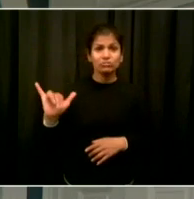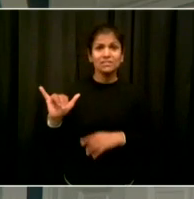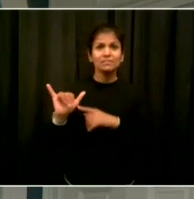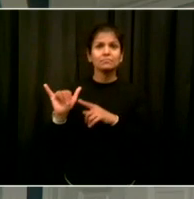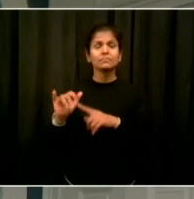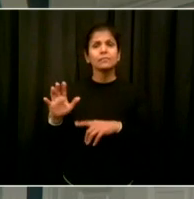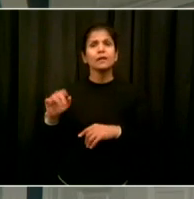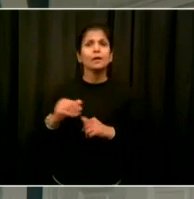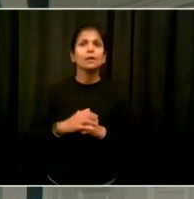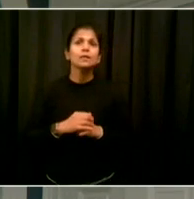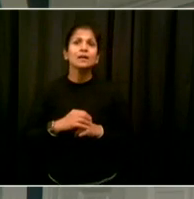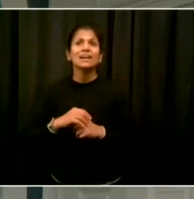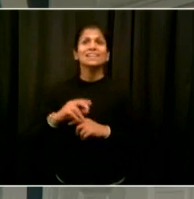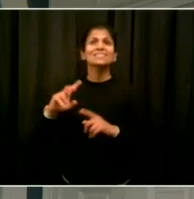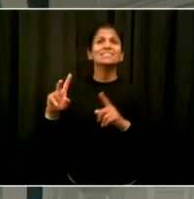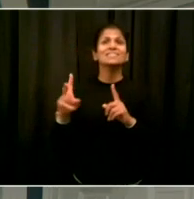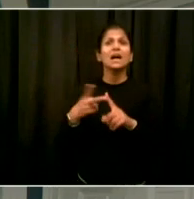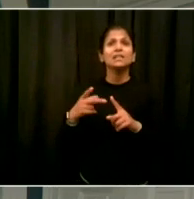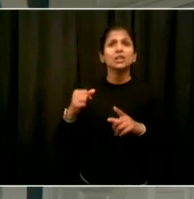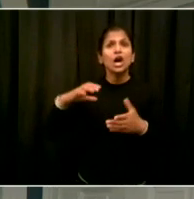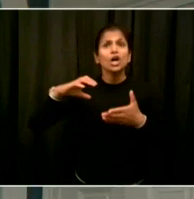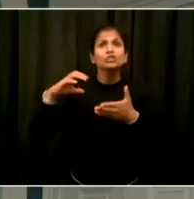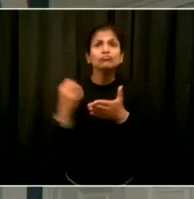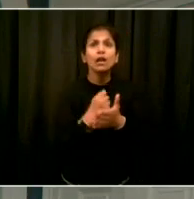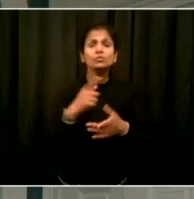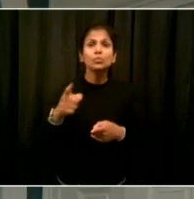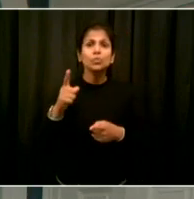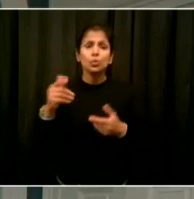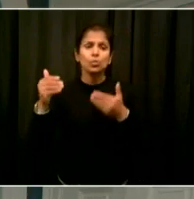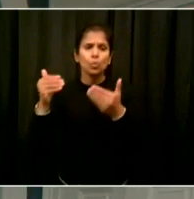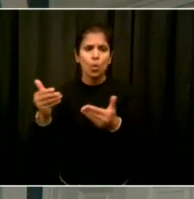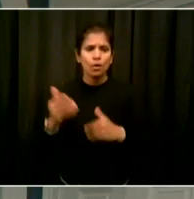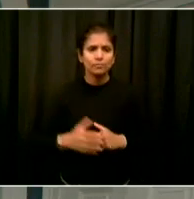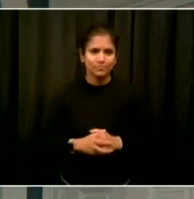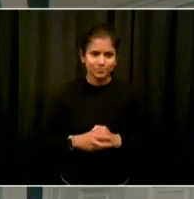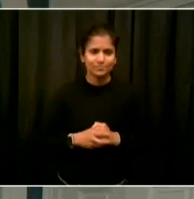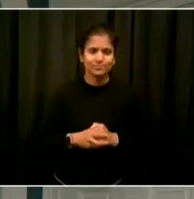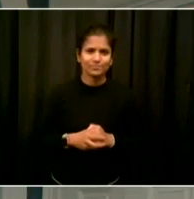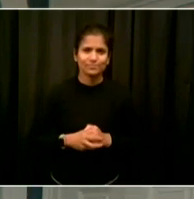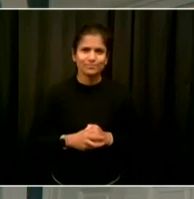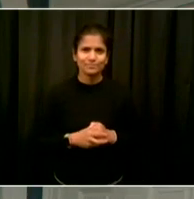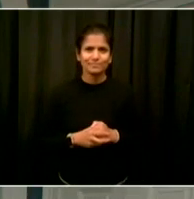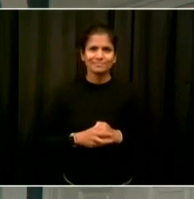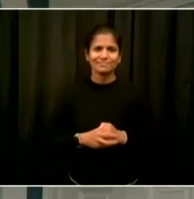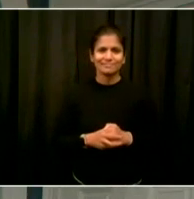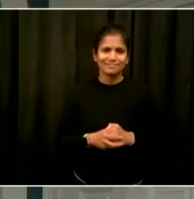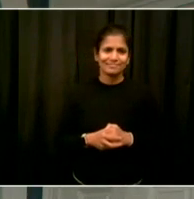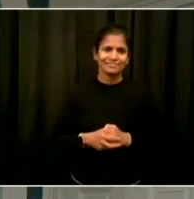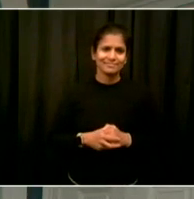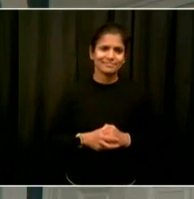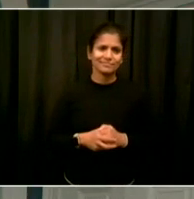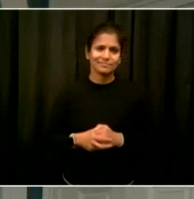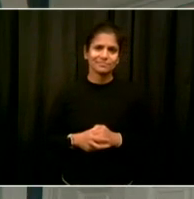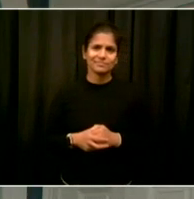How do you feel about Steve Cohen buying the Mets? There have been reports that you are trying to stop it, that